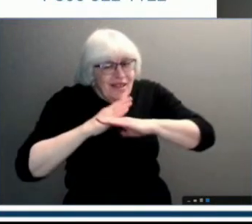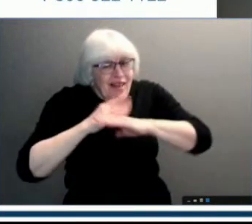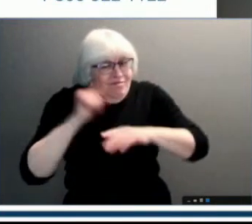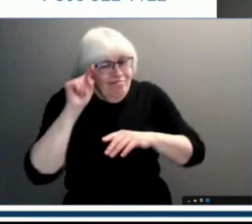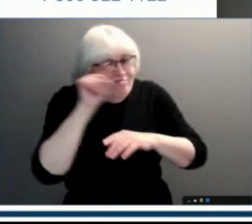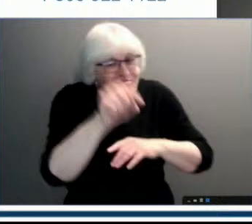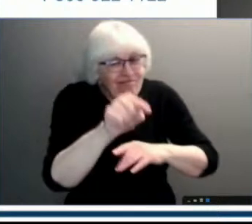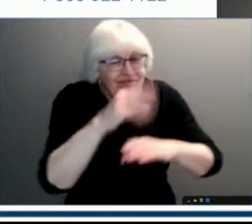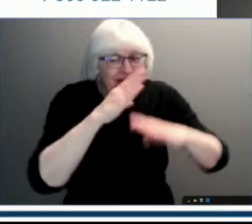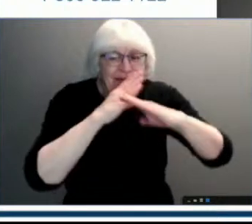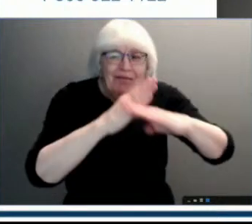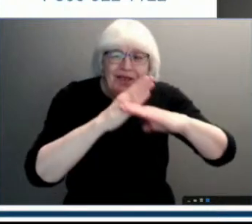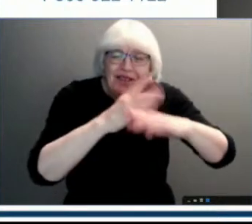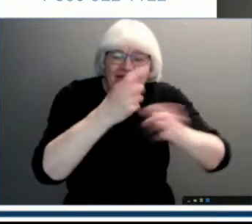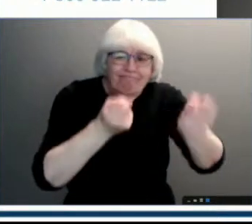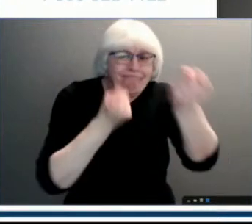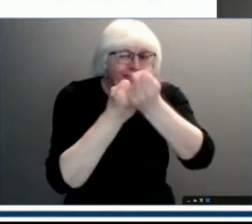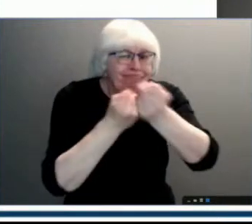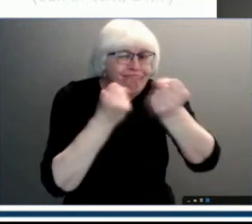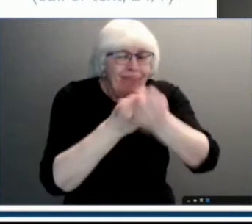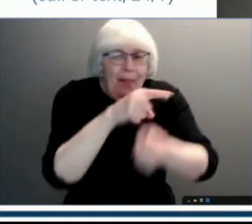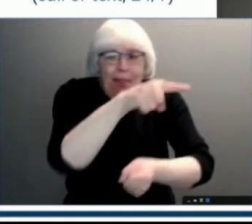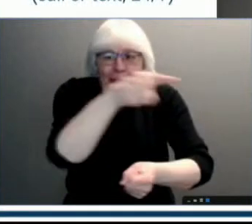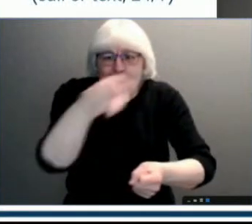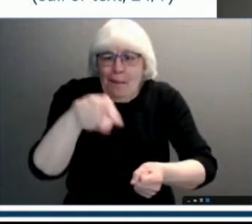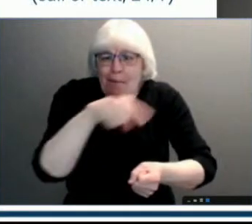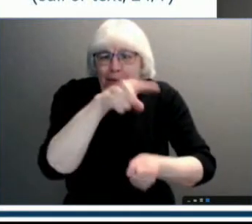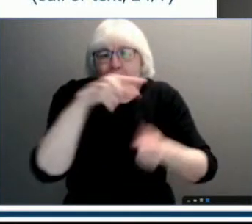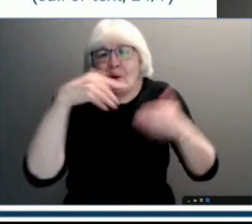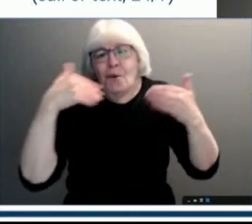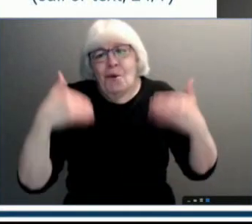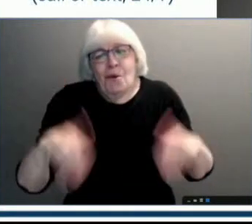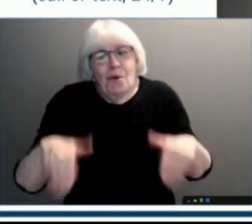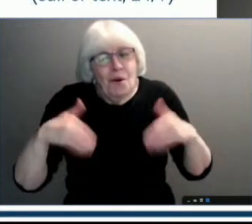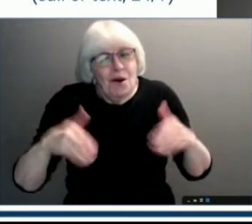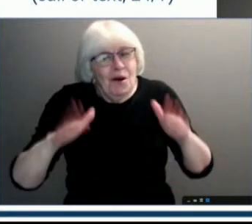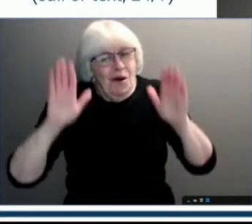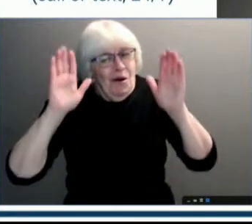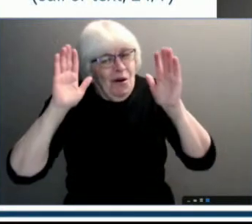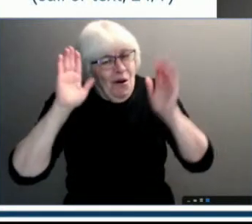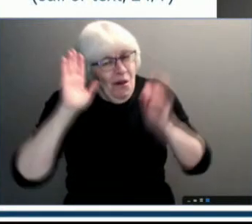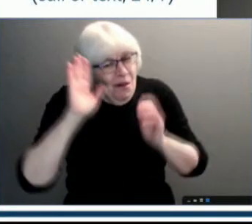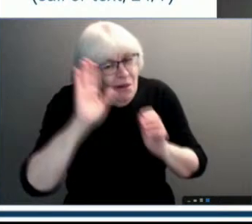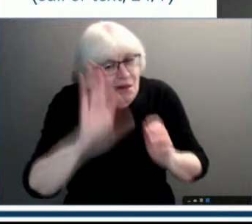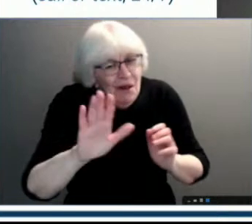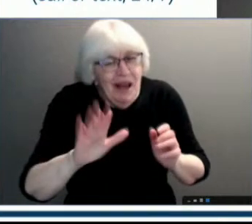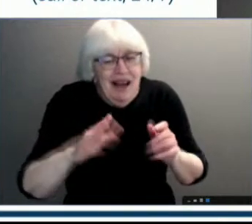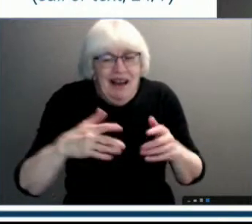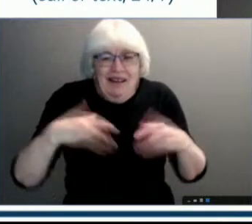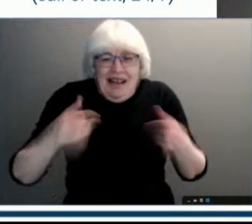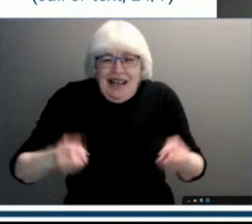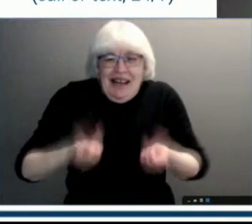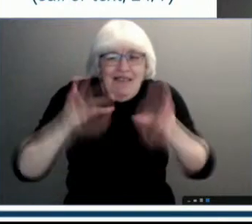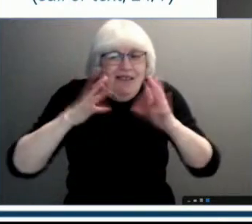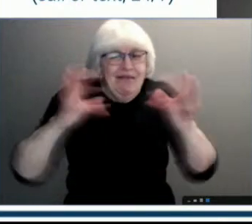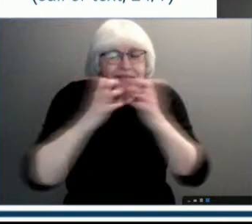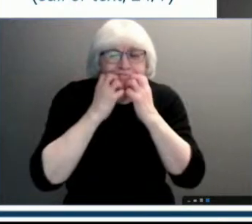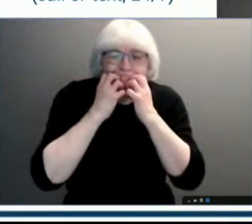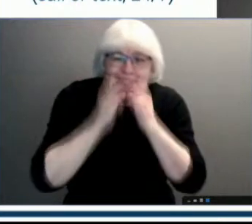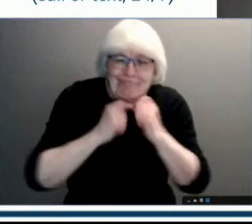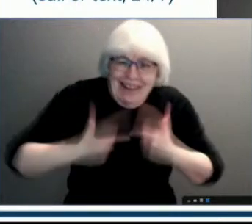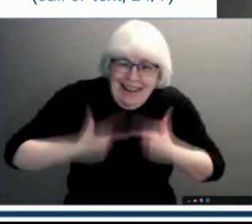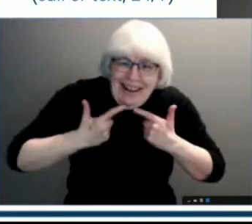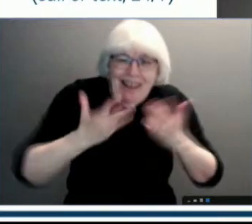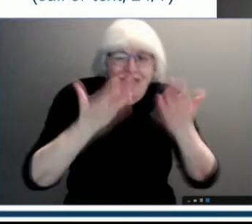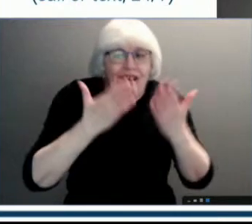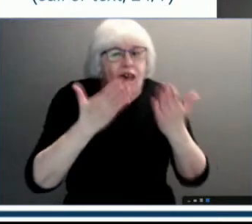is coming at significant personal costs, and you have my deep thanks, respect, and appreciation. And in ending,